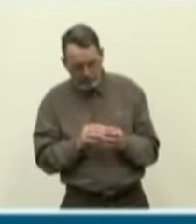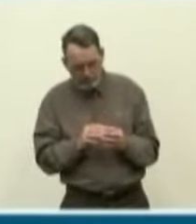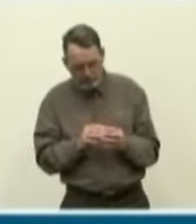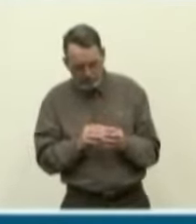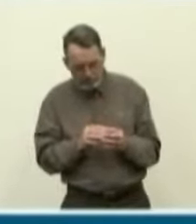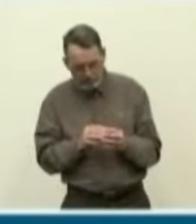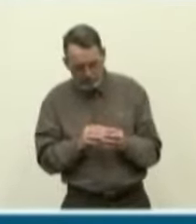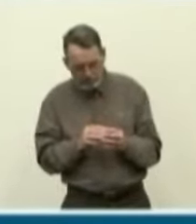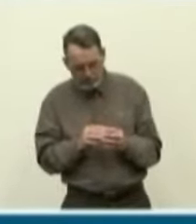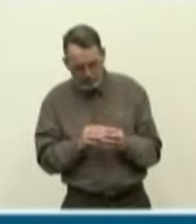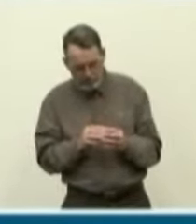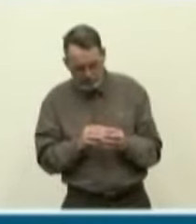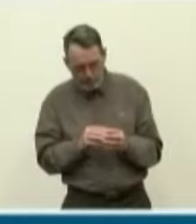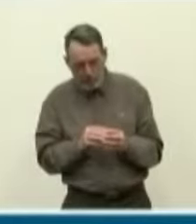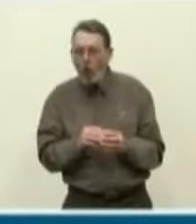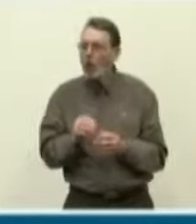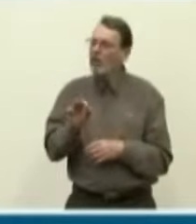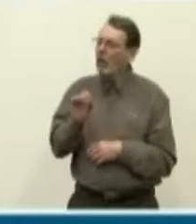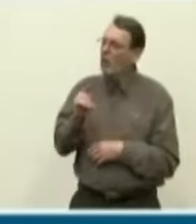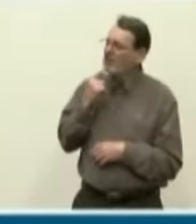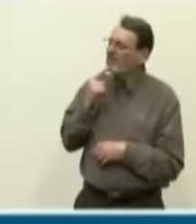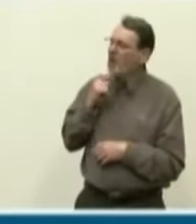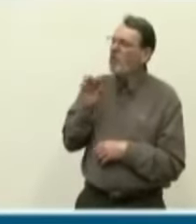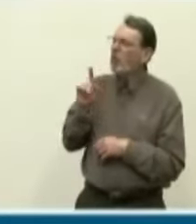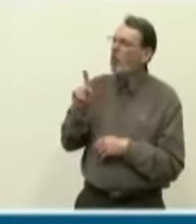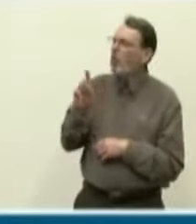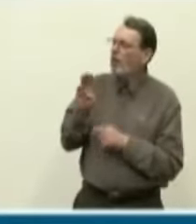Oh, they're one block away.